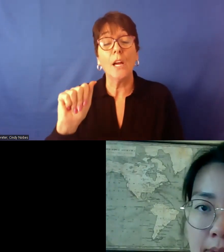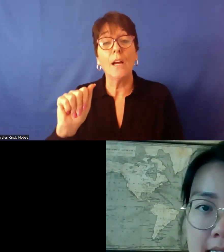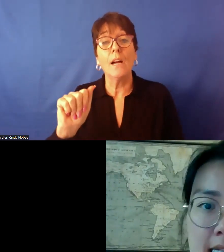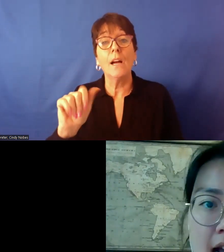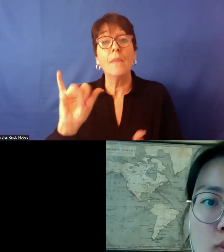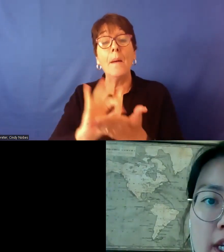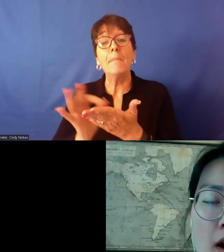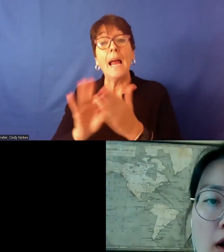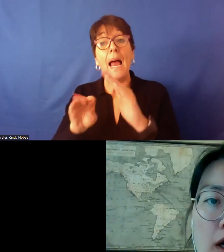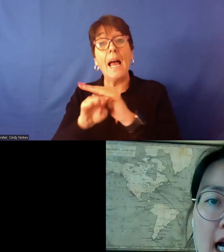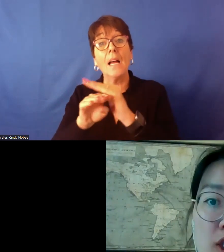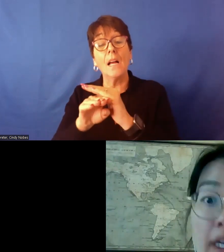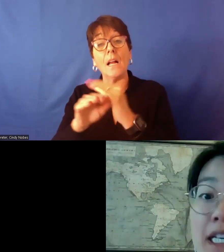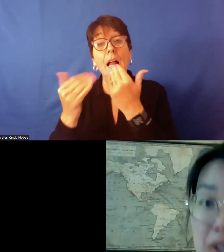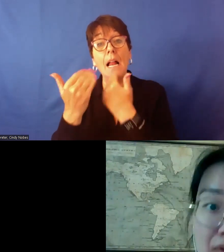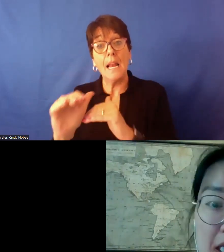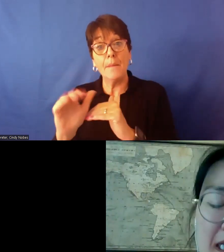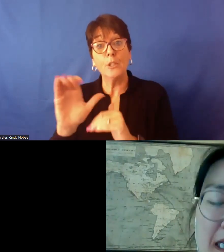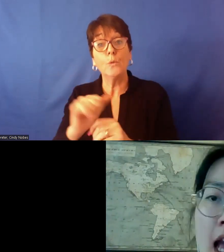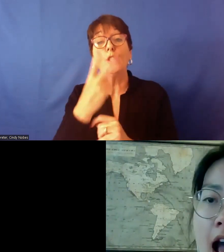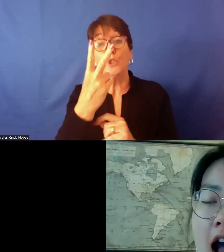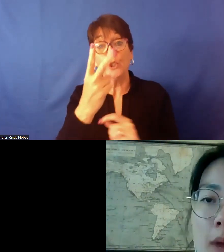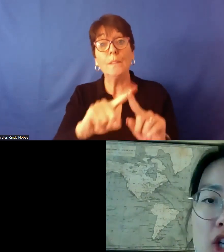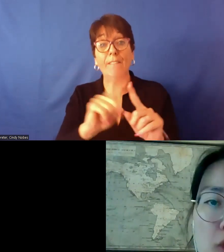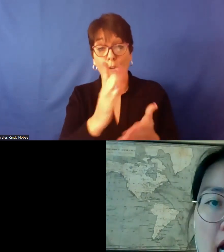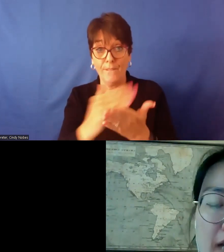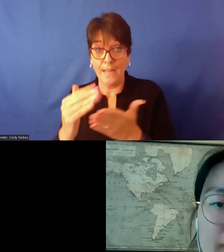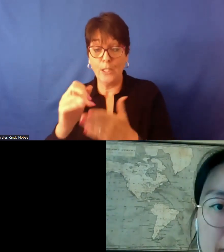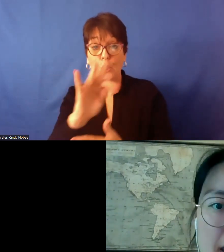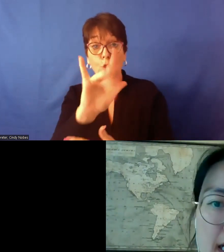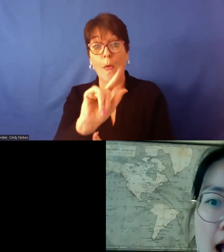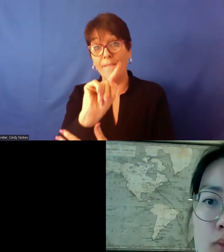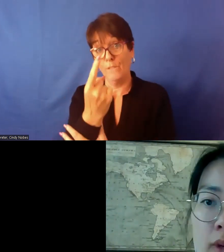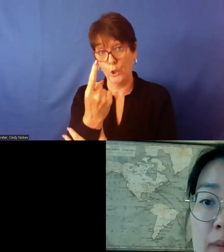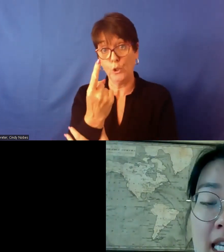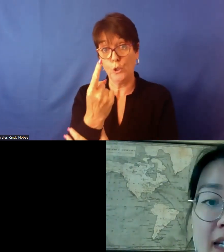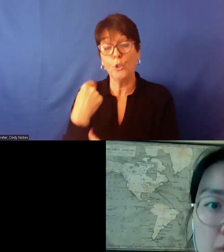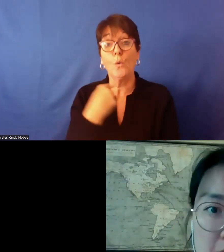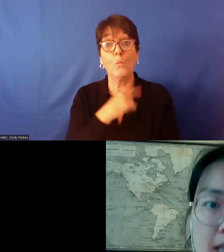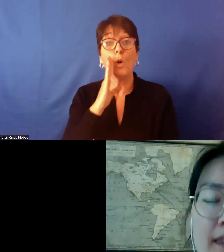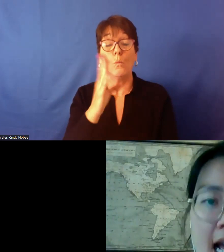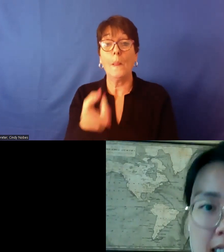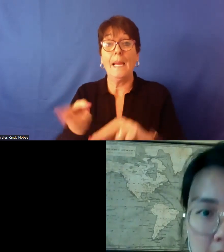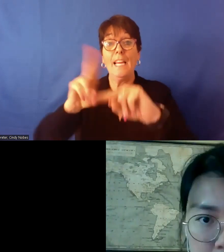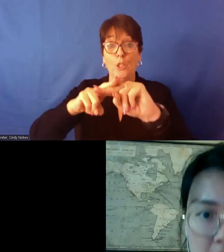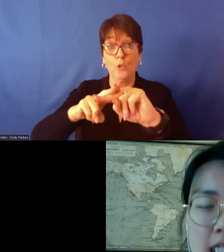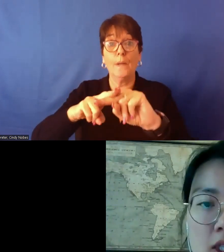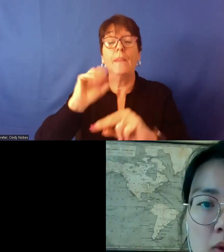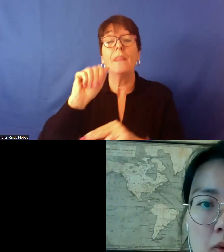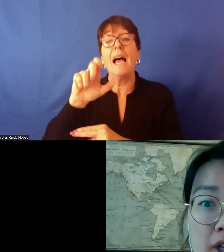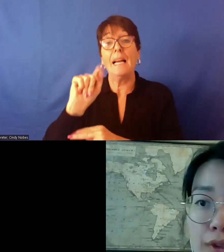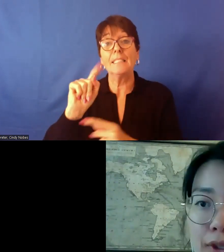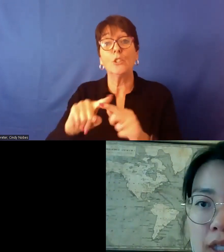asset limits, we are doing it in 2 phases. On July 1st, we will be increasing the asset limit